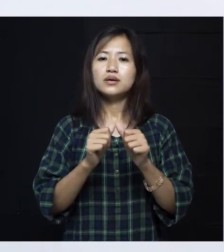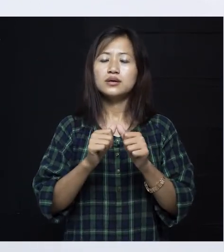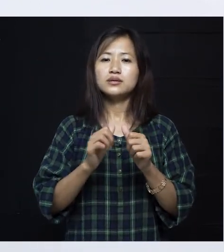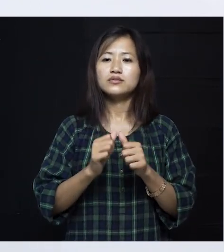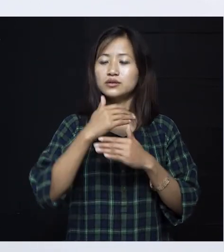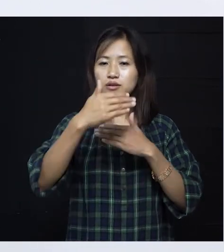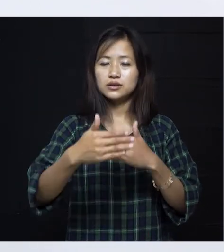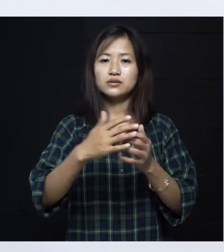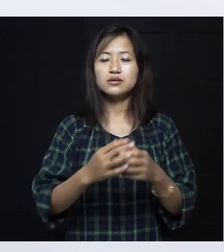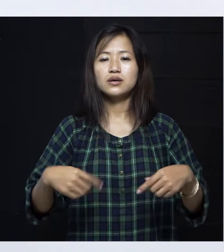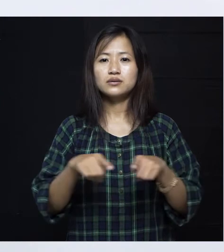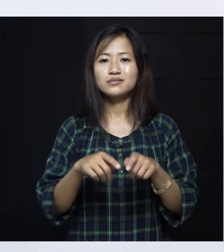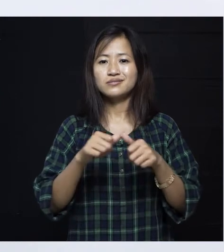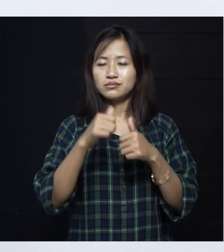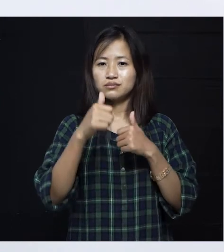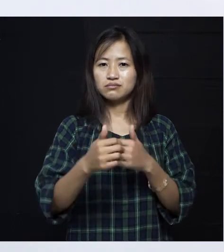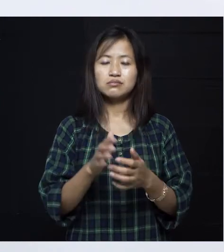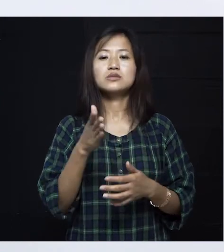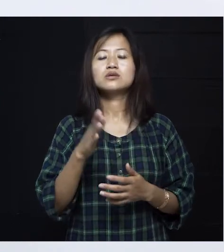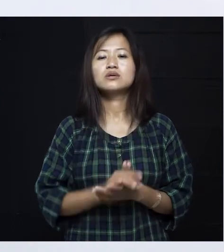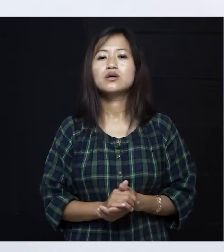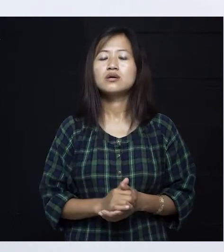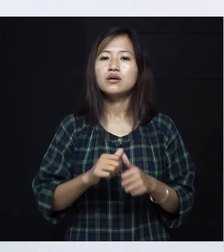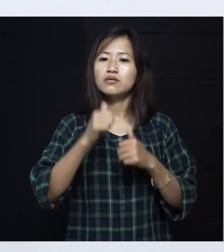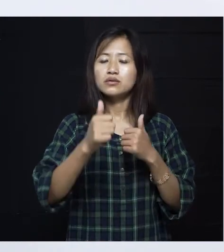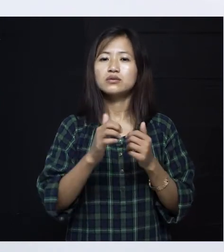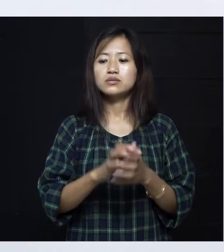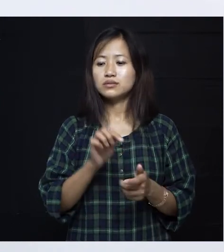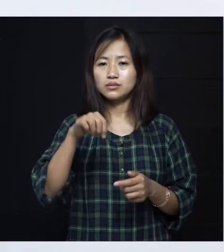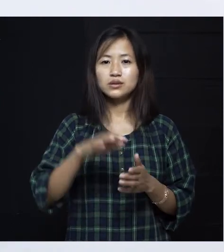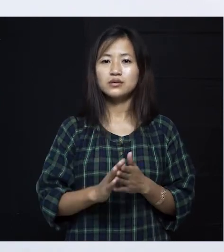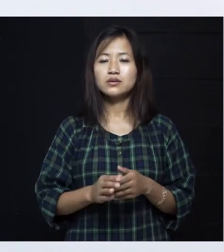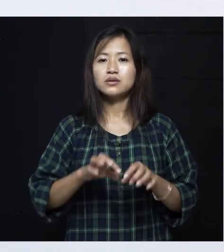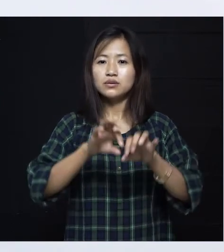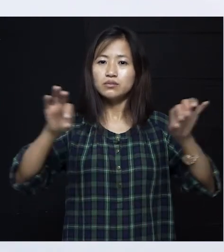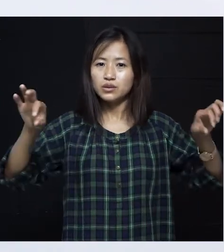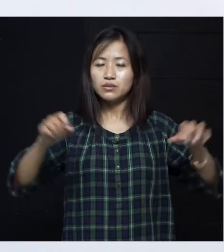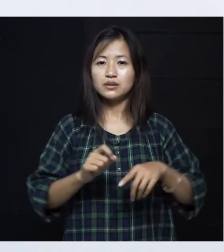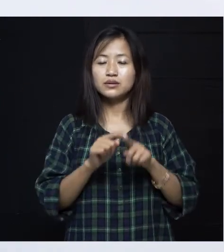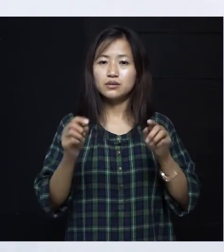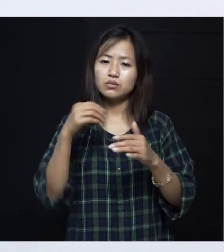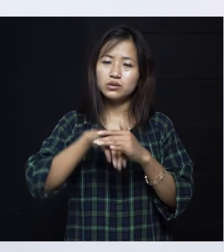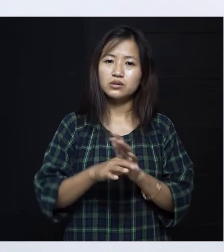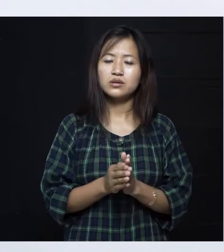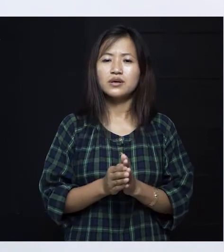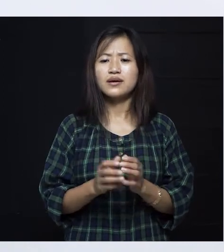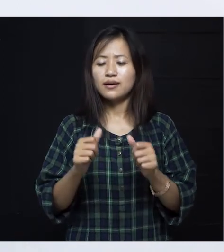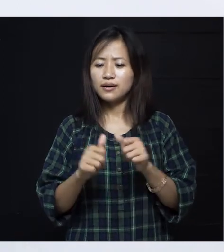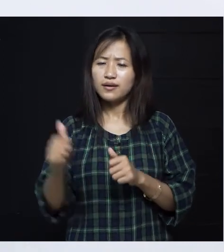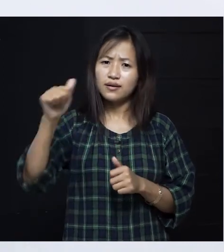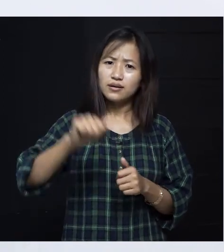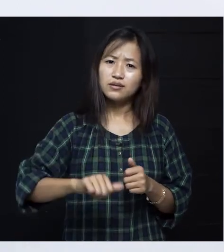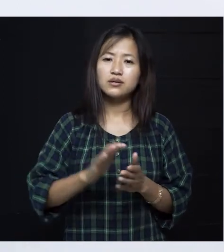and disadvantages. Okay, advantages will be this pipeline, it can be put in any condition